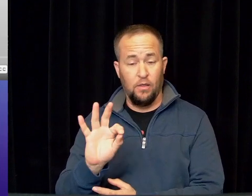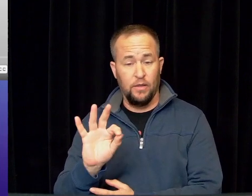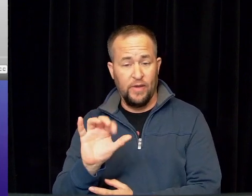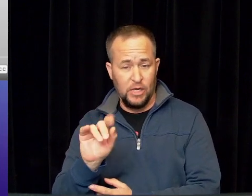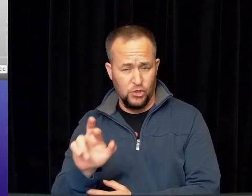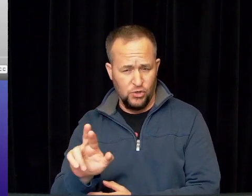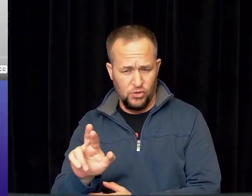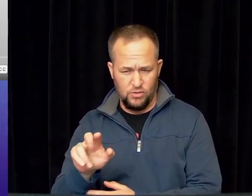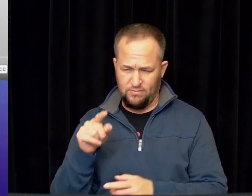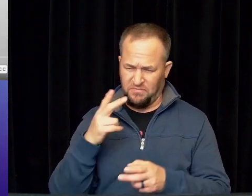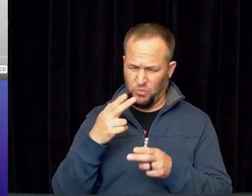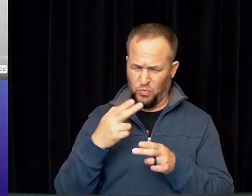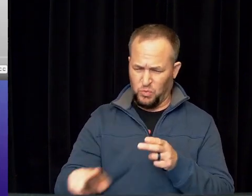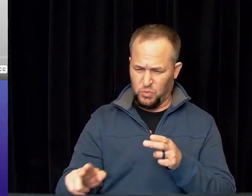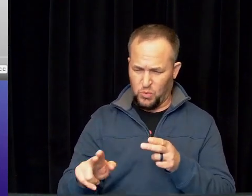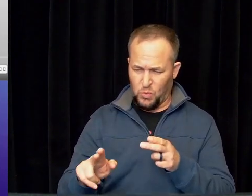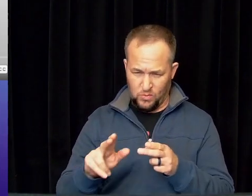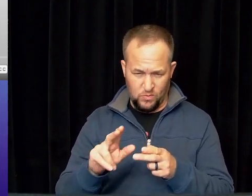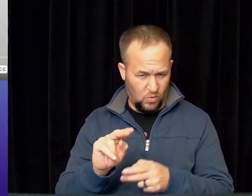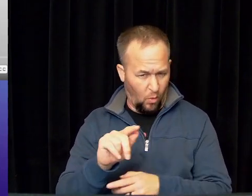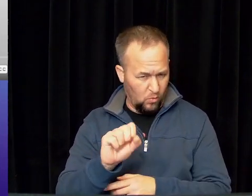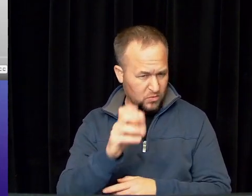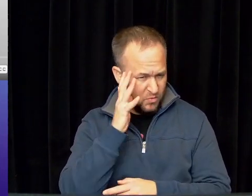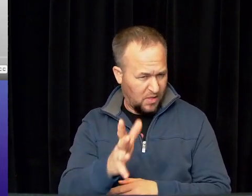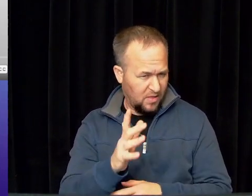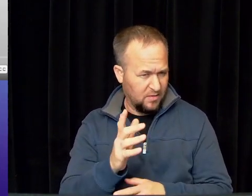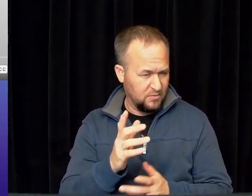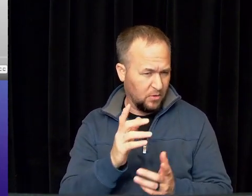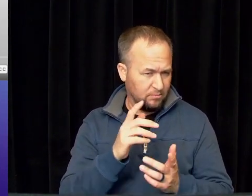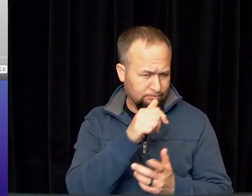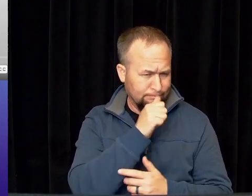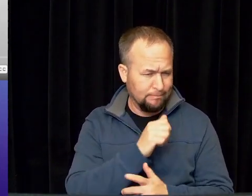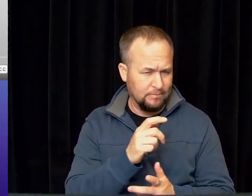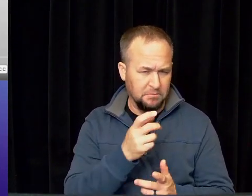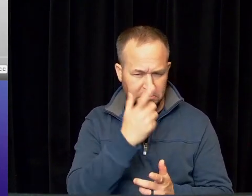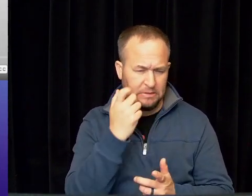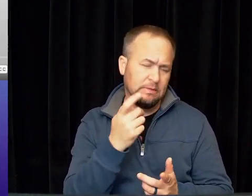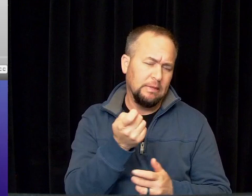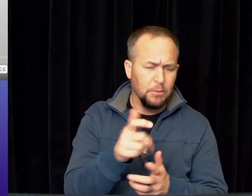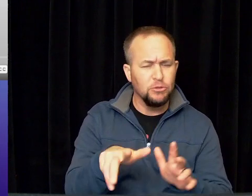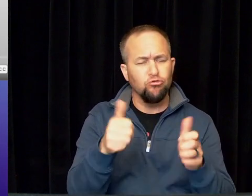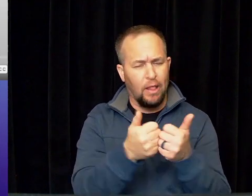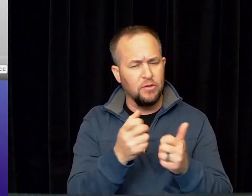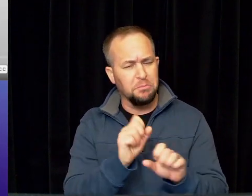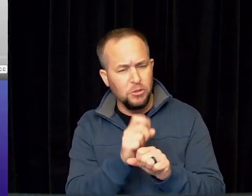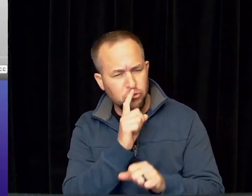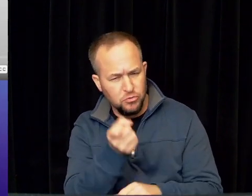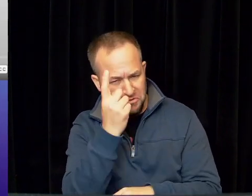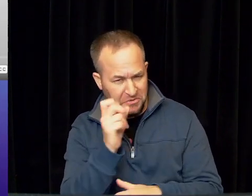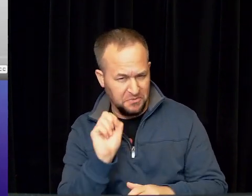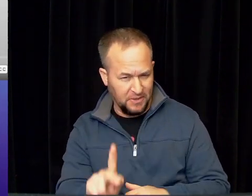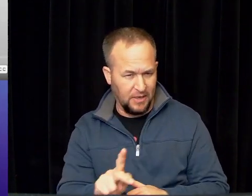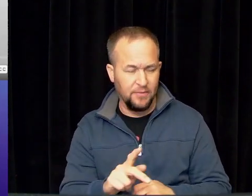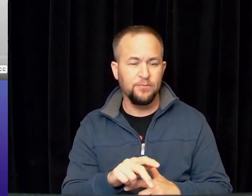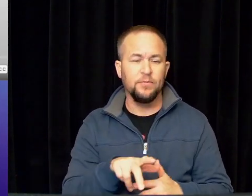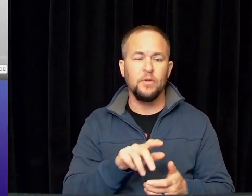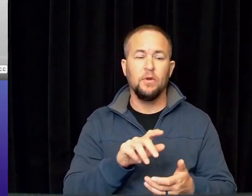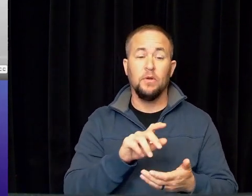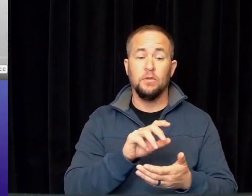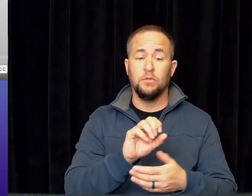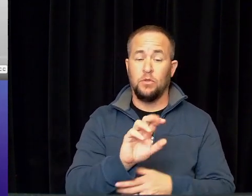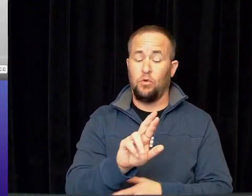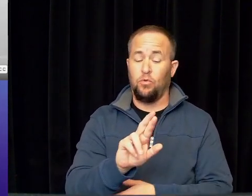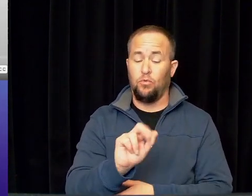notes, so bear with me just a little bit to make sure you understand scale factor, because it is a little bit challenging. So, a scale factor is a scale written as a